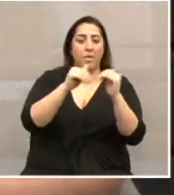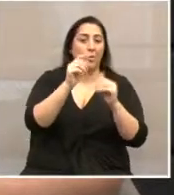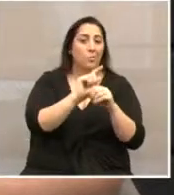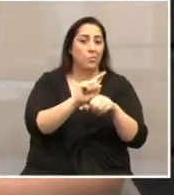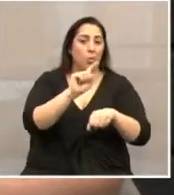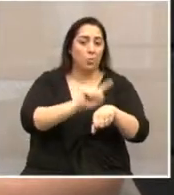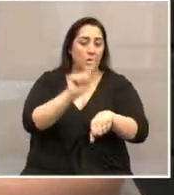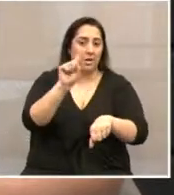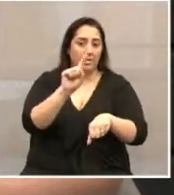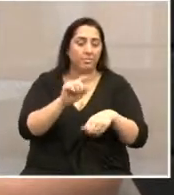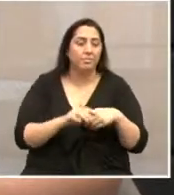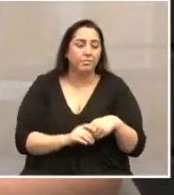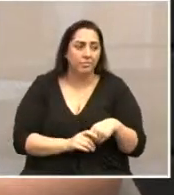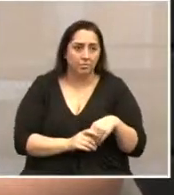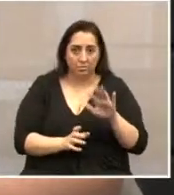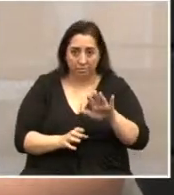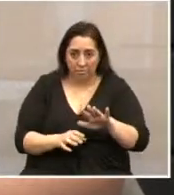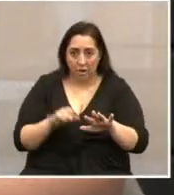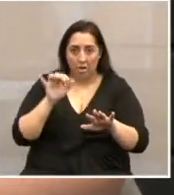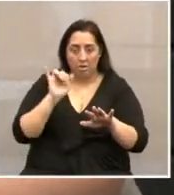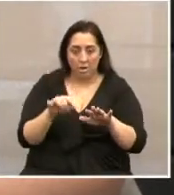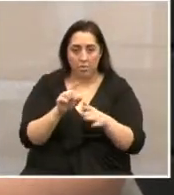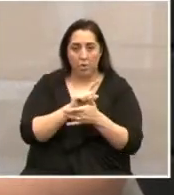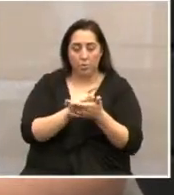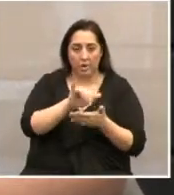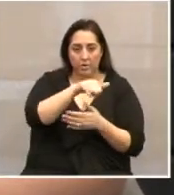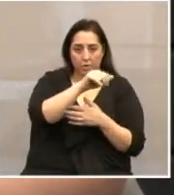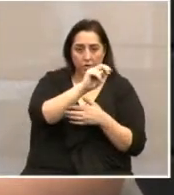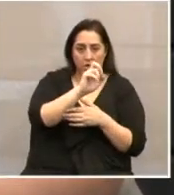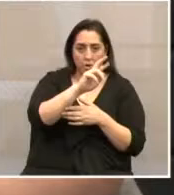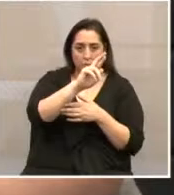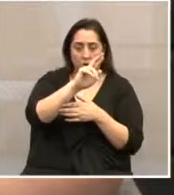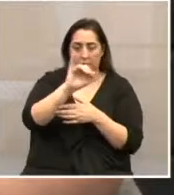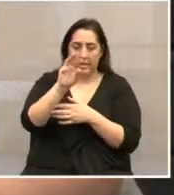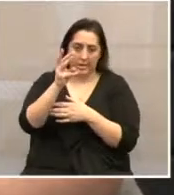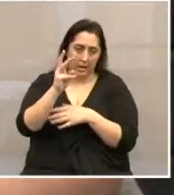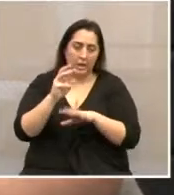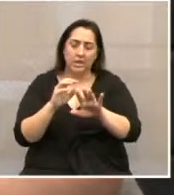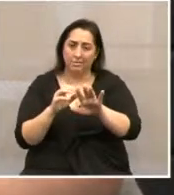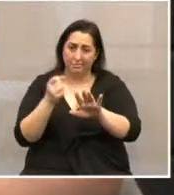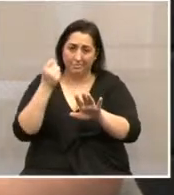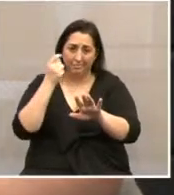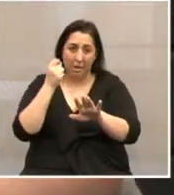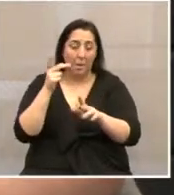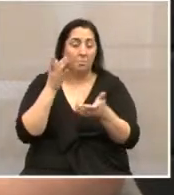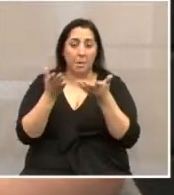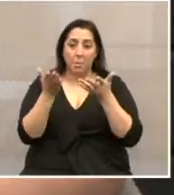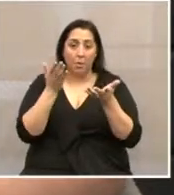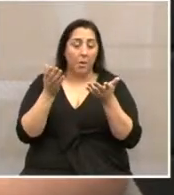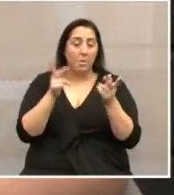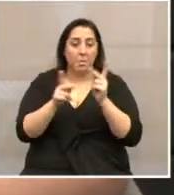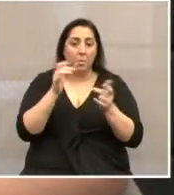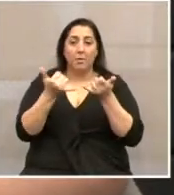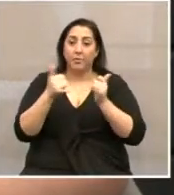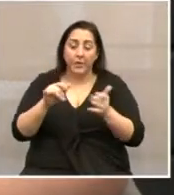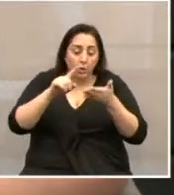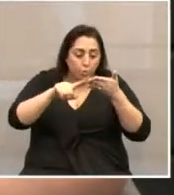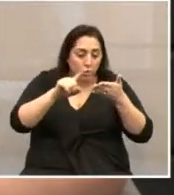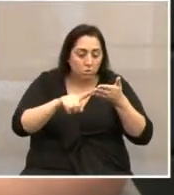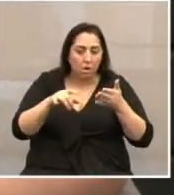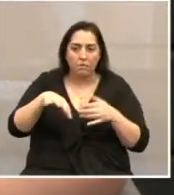all of those claims of voter fraud had been thoroughly debunked by mainstream journalistic outlets. Nelson Rubio